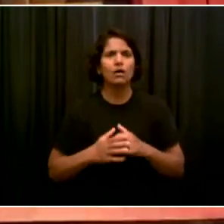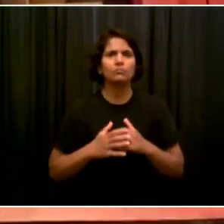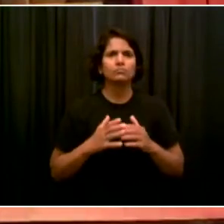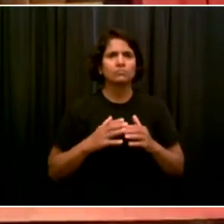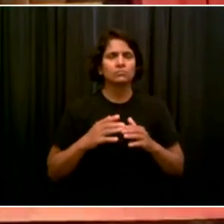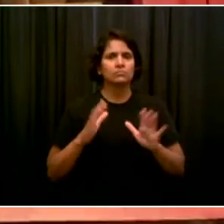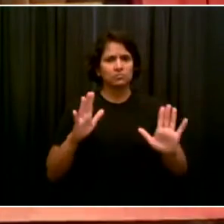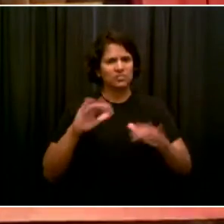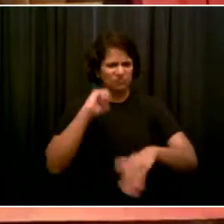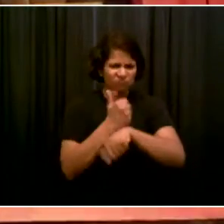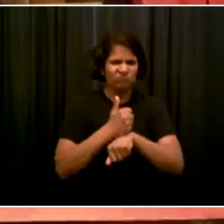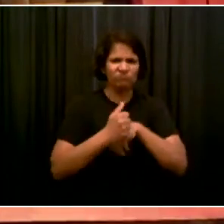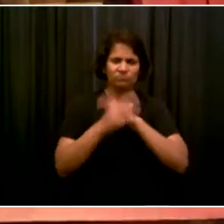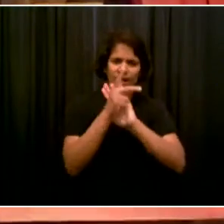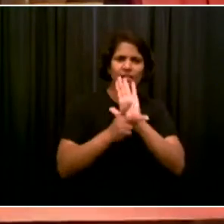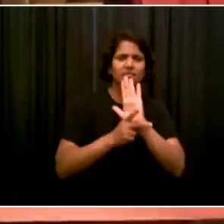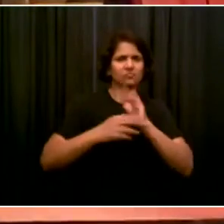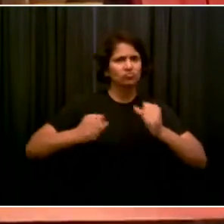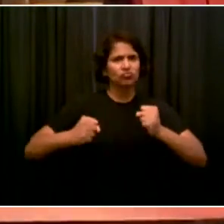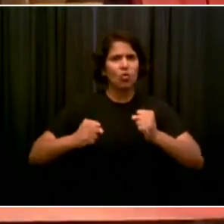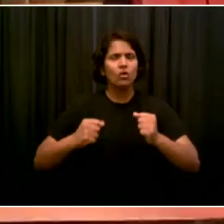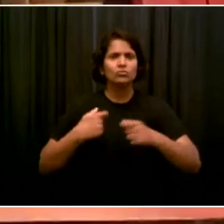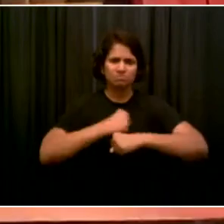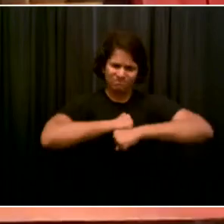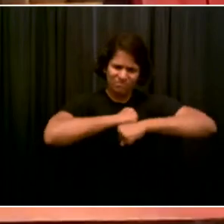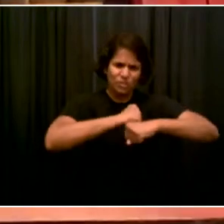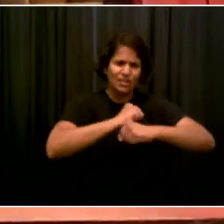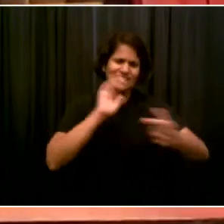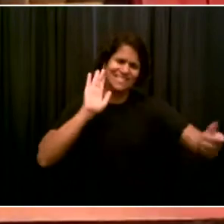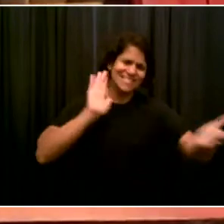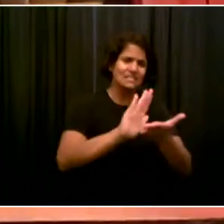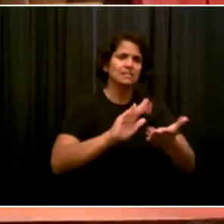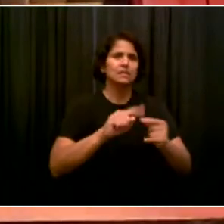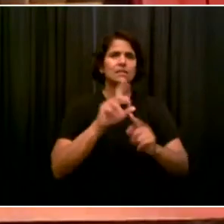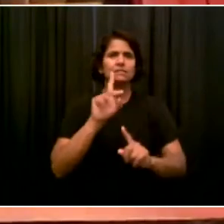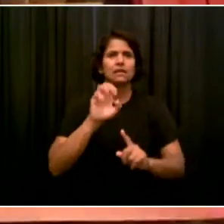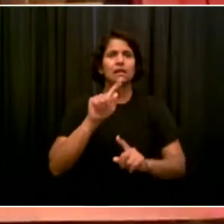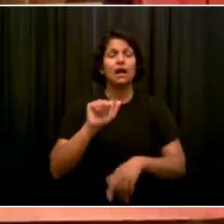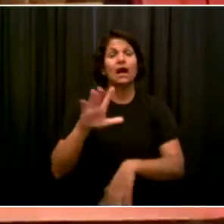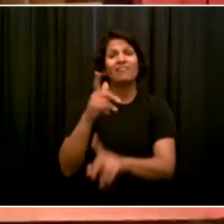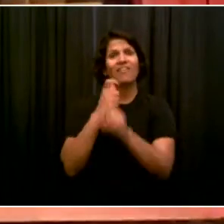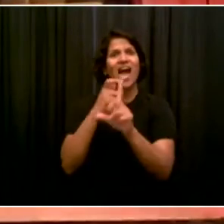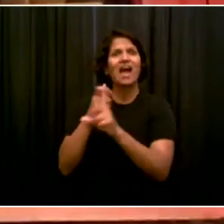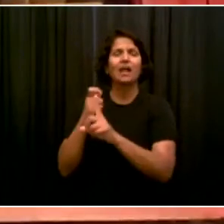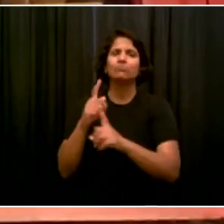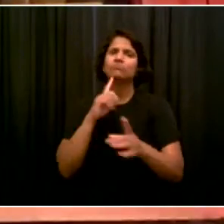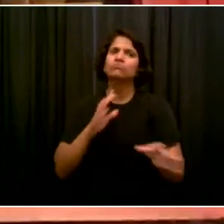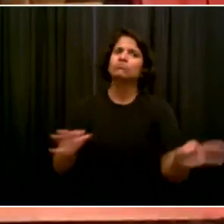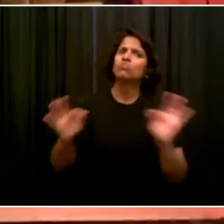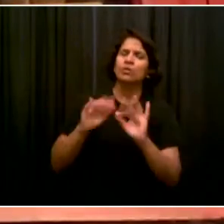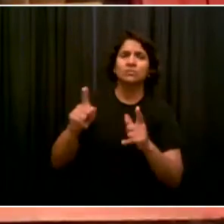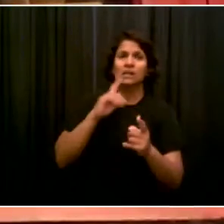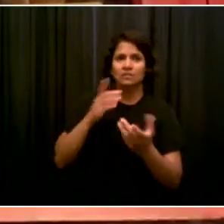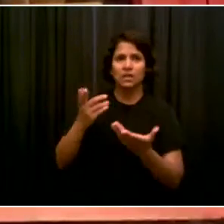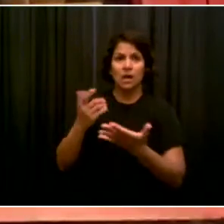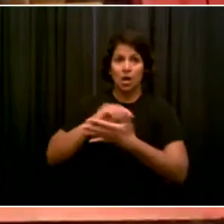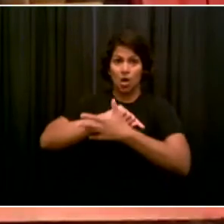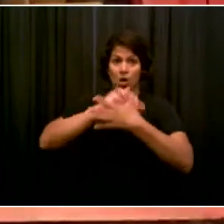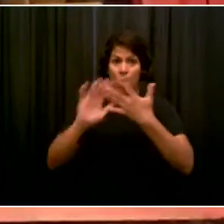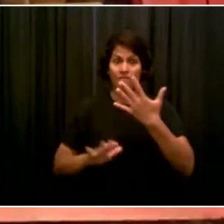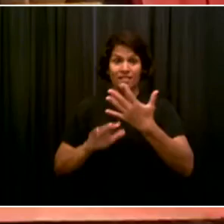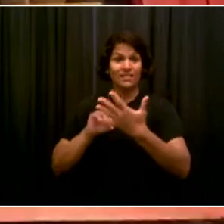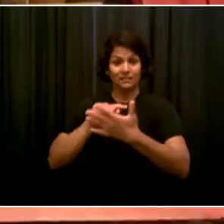increased requirements for vaccination, I think, is going to be the thing that gets